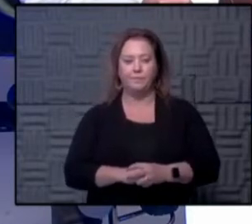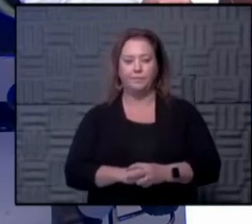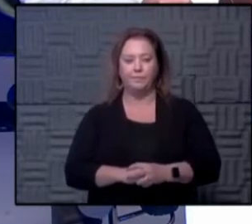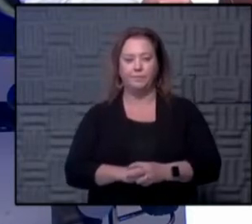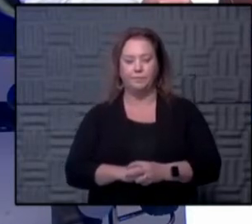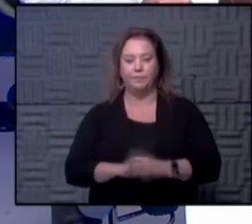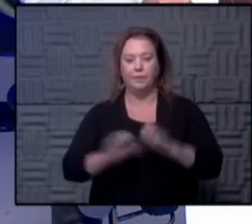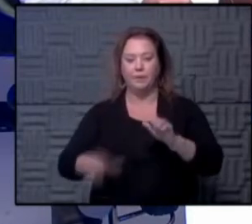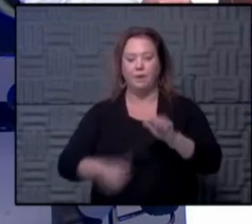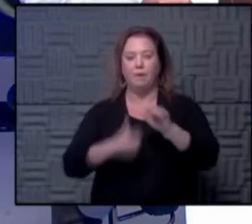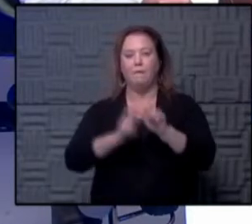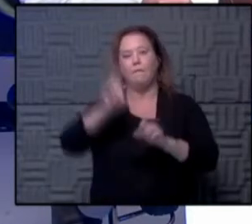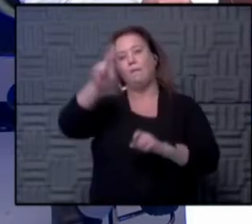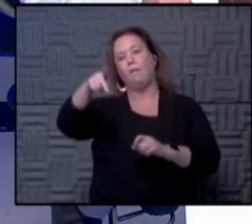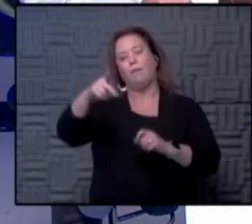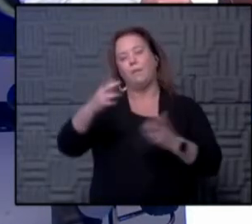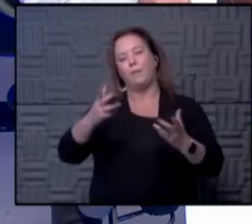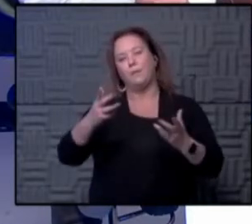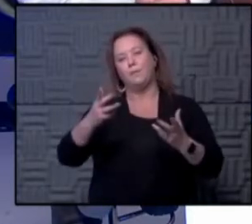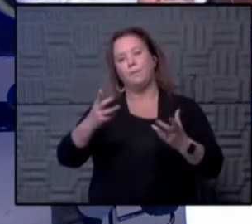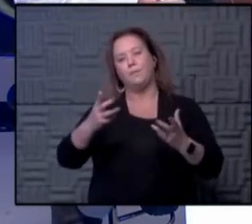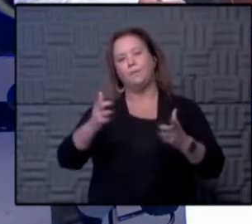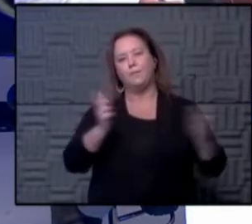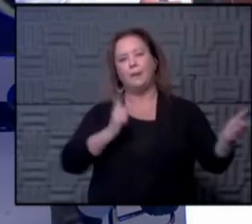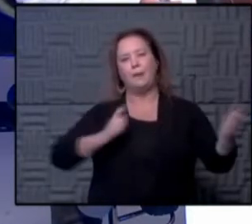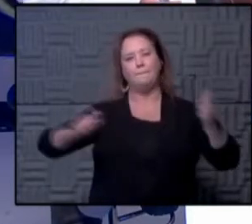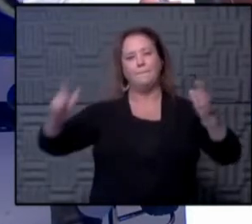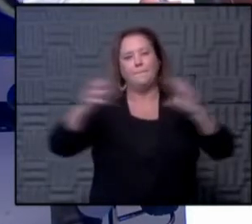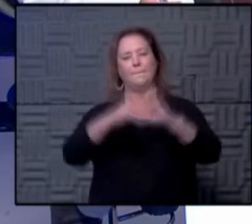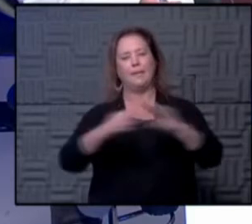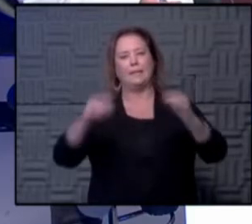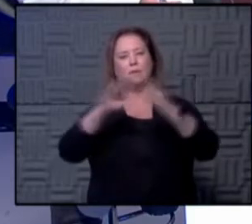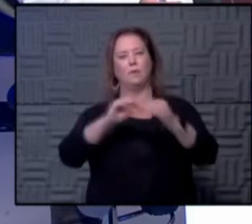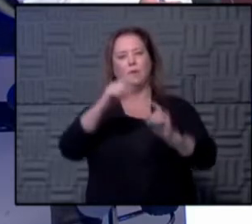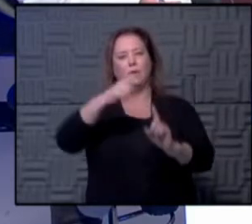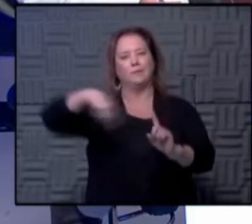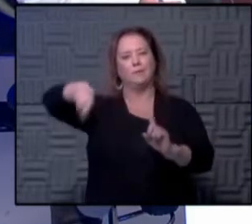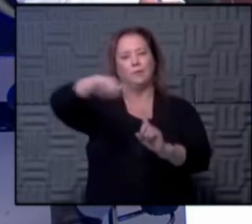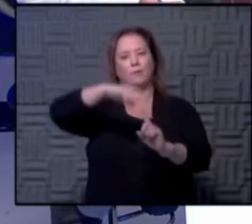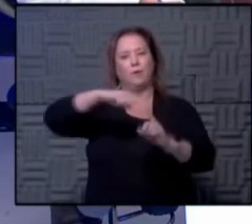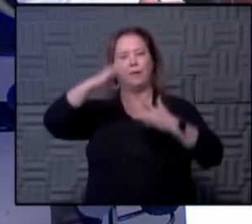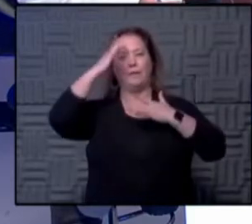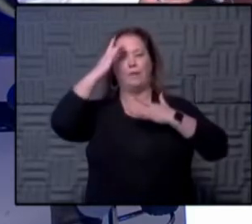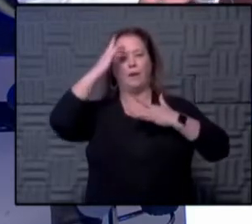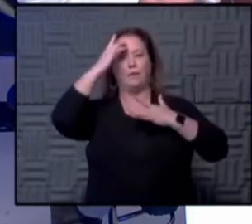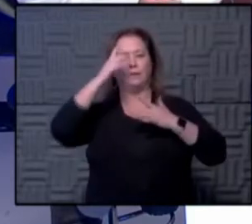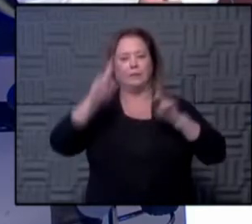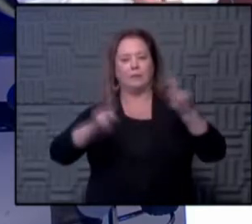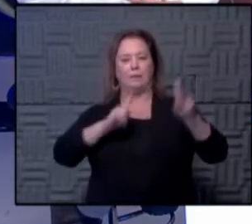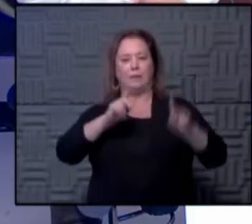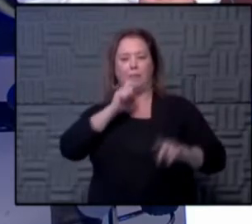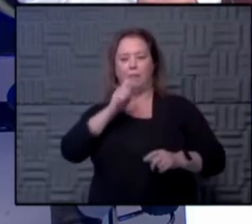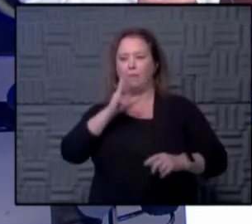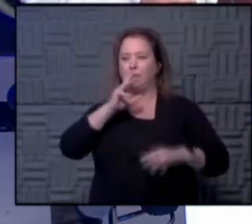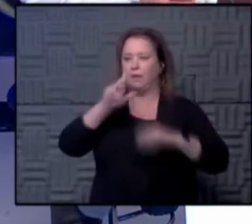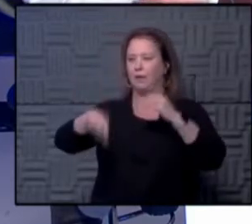I'll just follow up real quick with, what is the biggest story surrounding this virus that people aren't talking about right now, in your